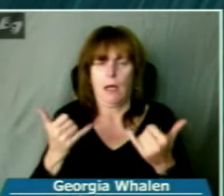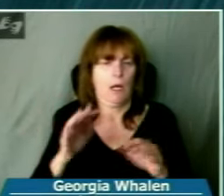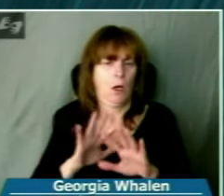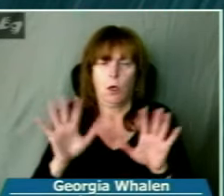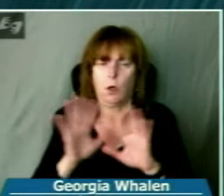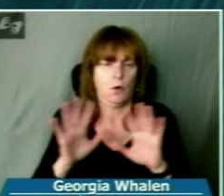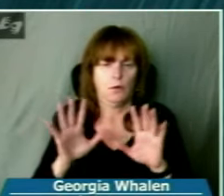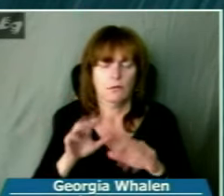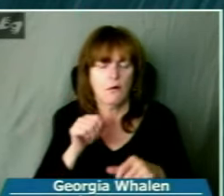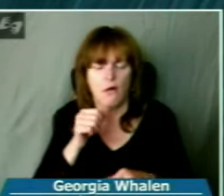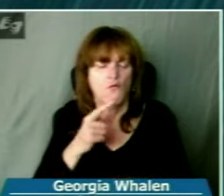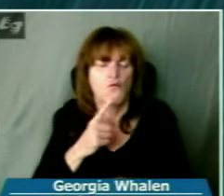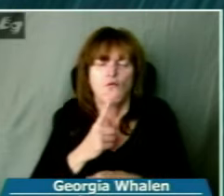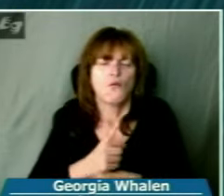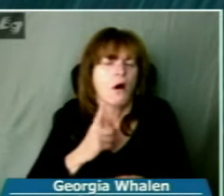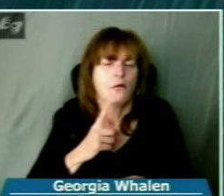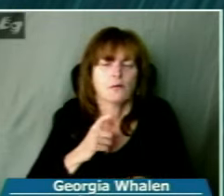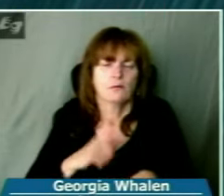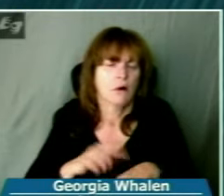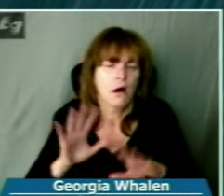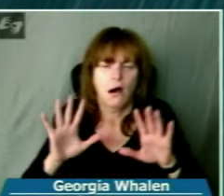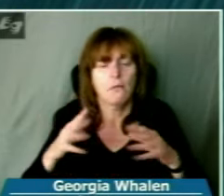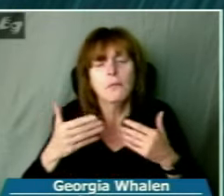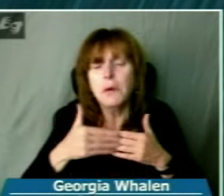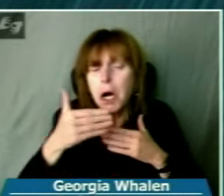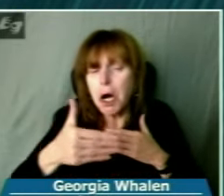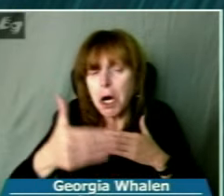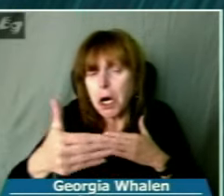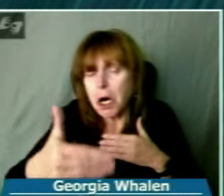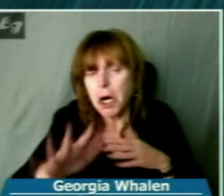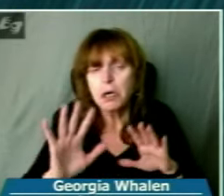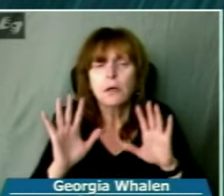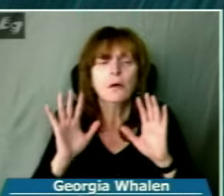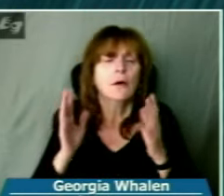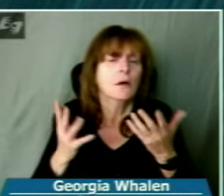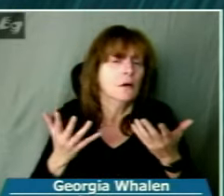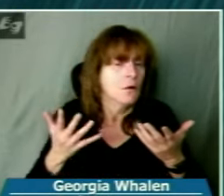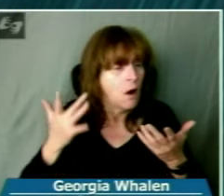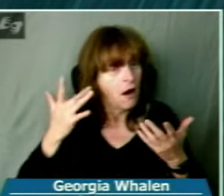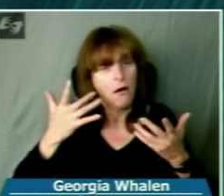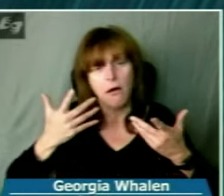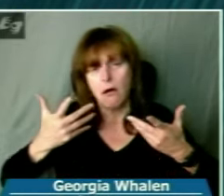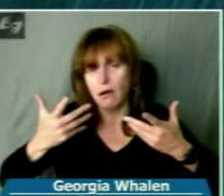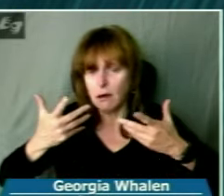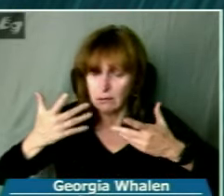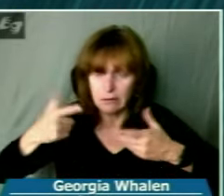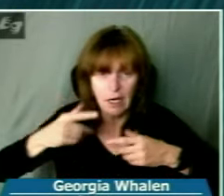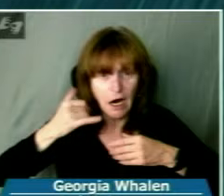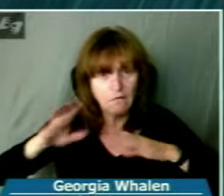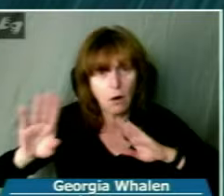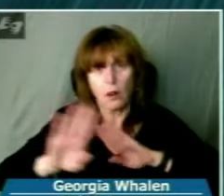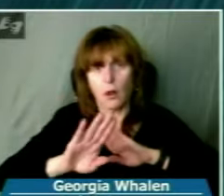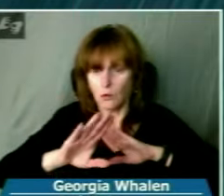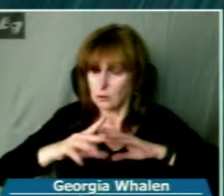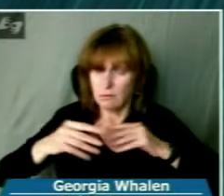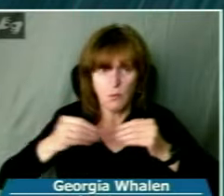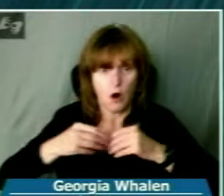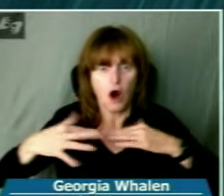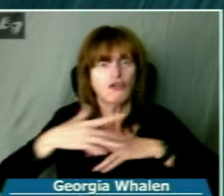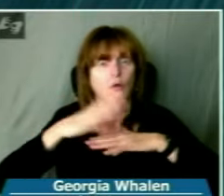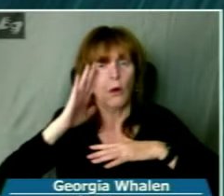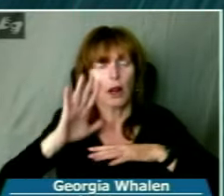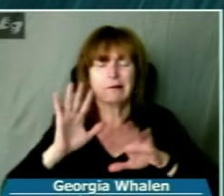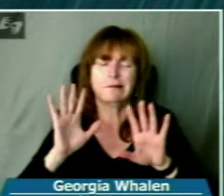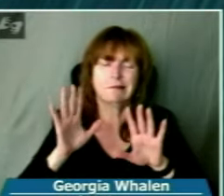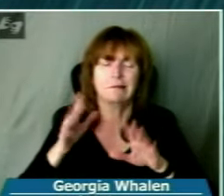and any decisions going forward in terms of providing any additional space will be done through City Council. Wonderful. Thank